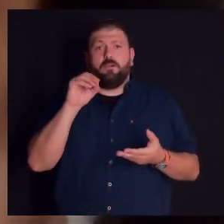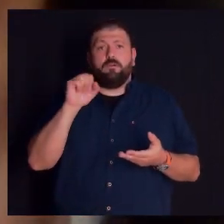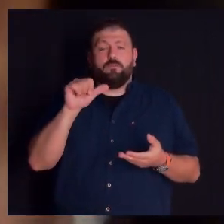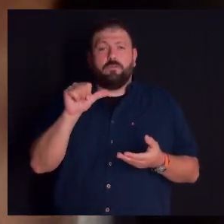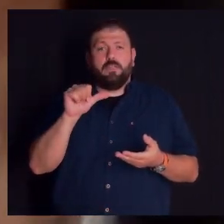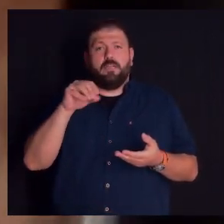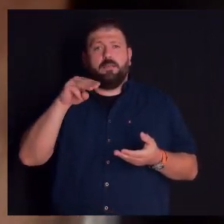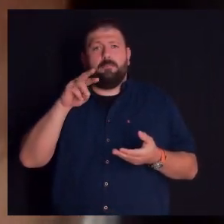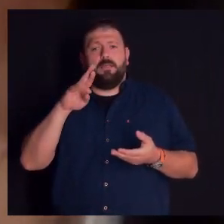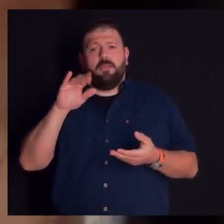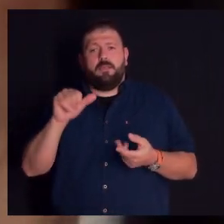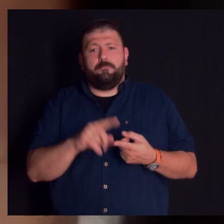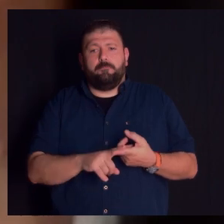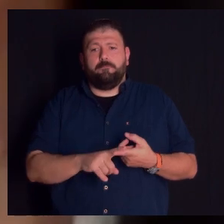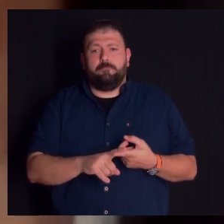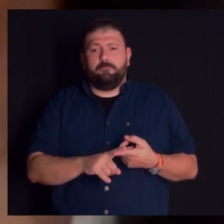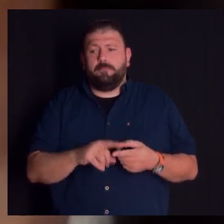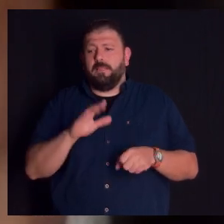Rosa Maria,